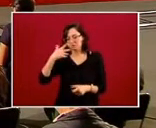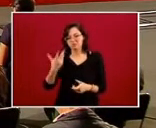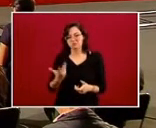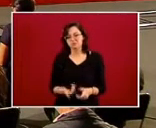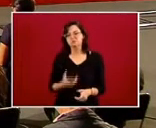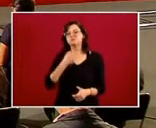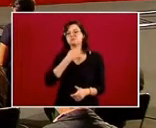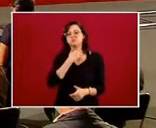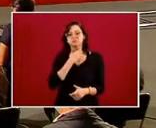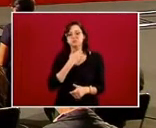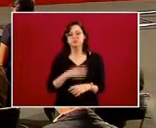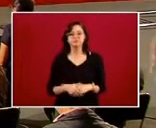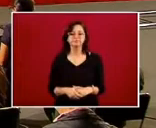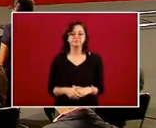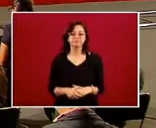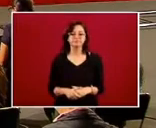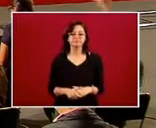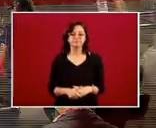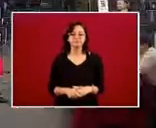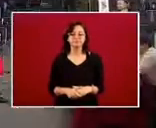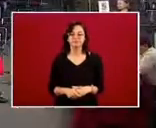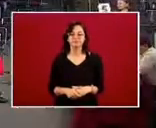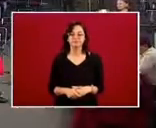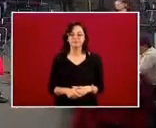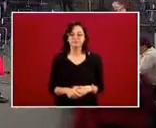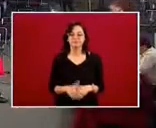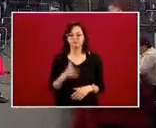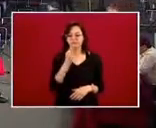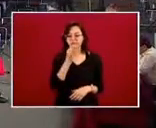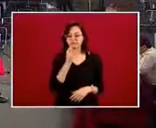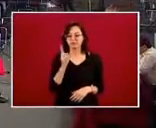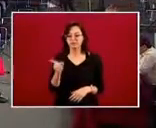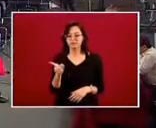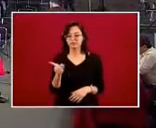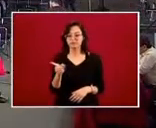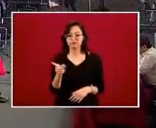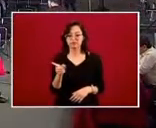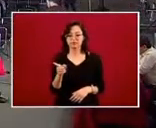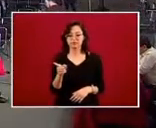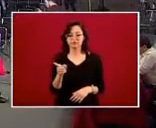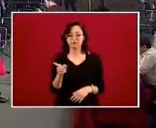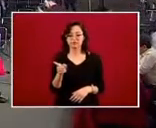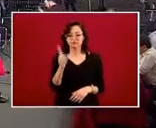there is a medical reason for it, but it shouldn't be. It's quite irrelevant piece of information.